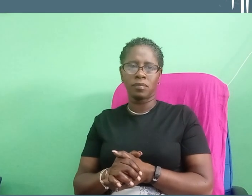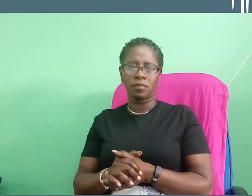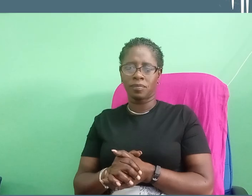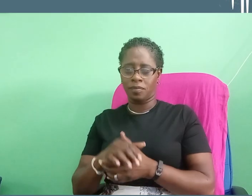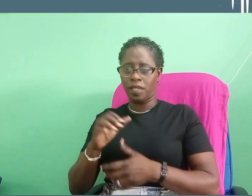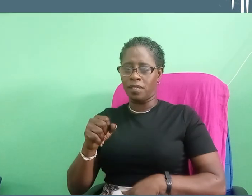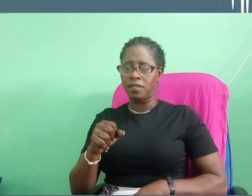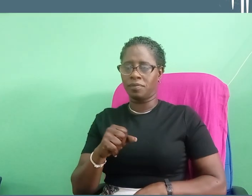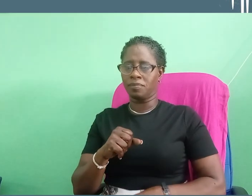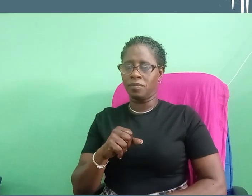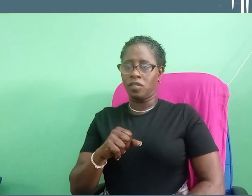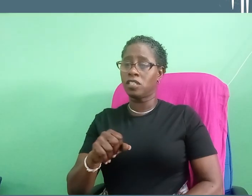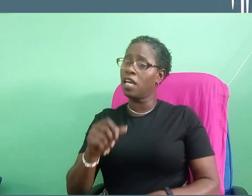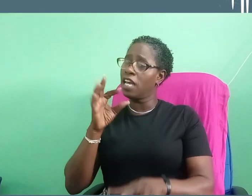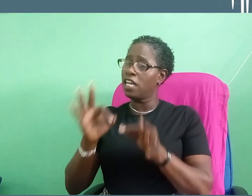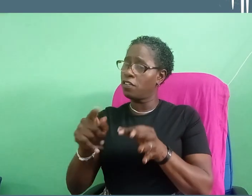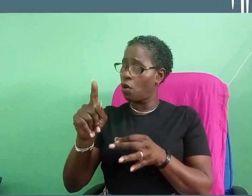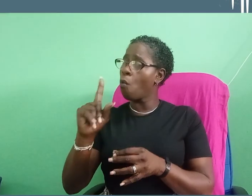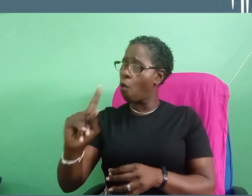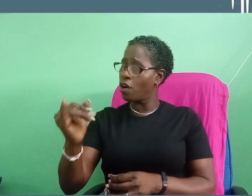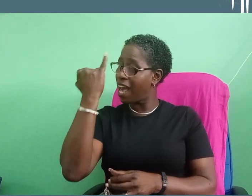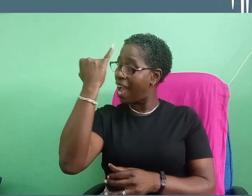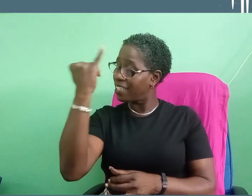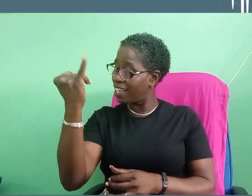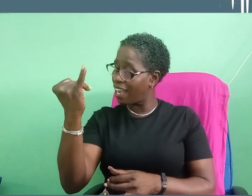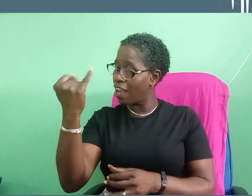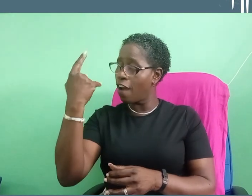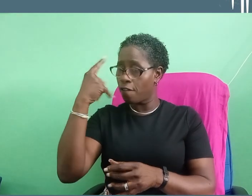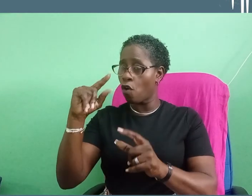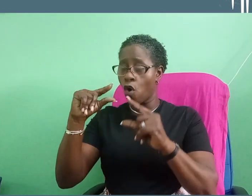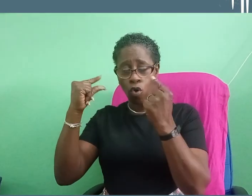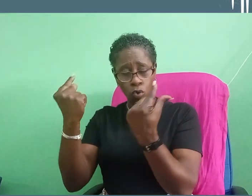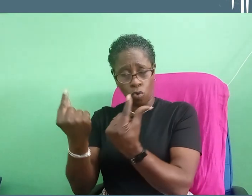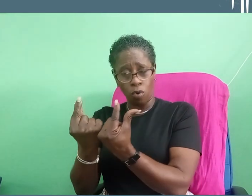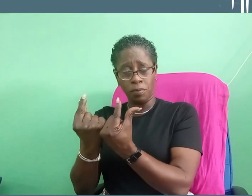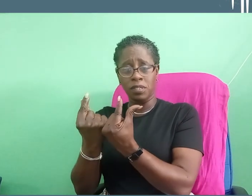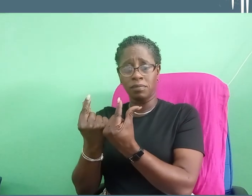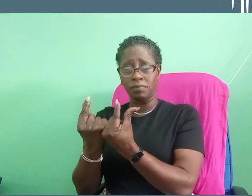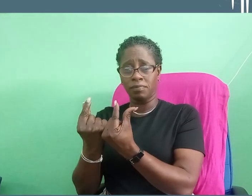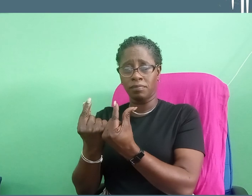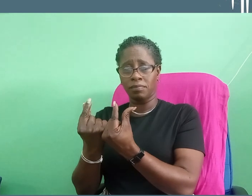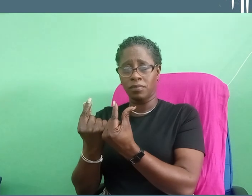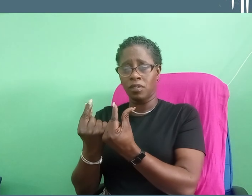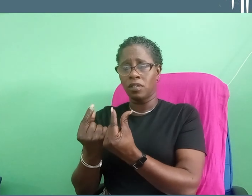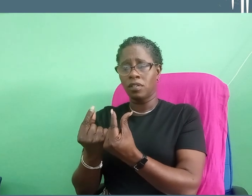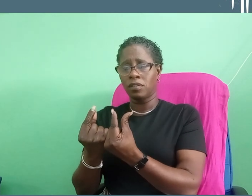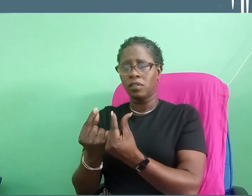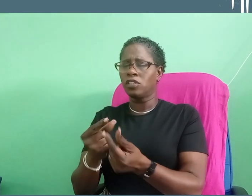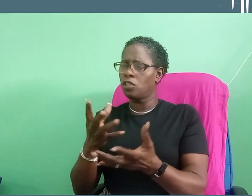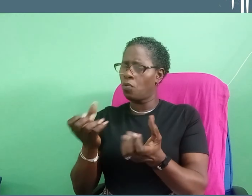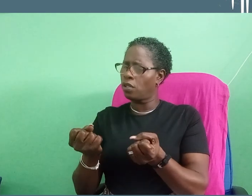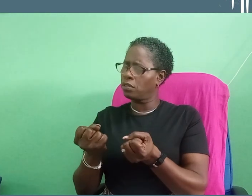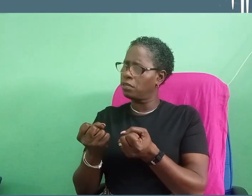Sure. I think if I had to make one recommendation for organizations who are working in this space, it would be to